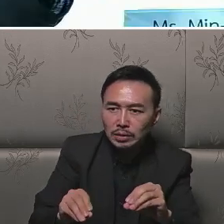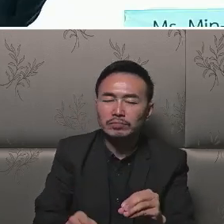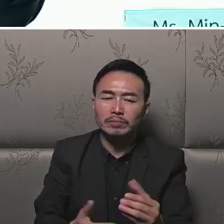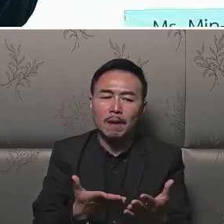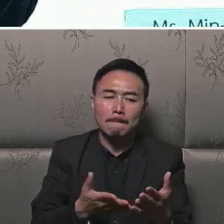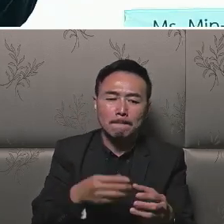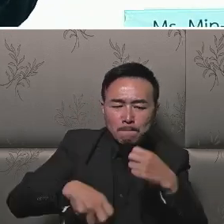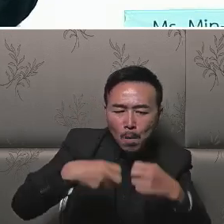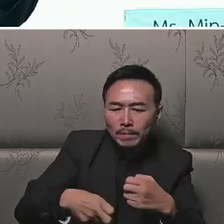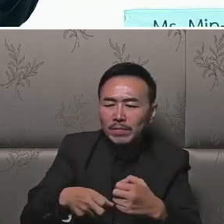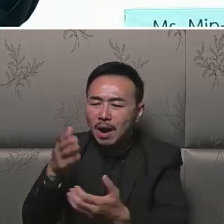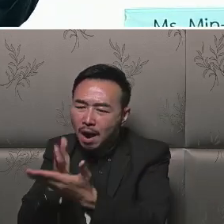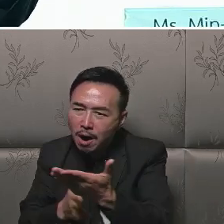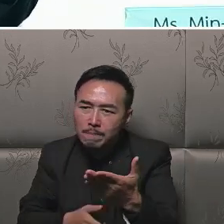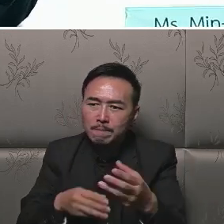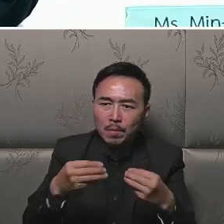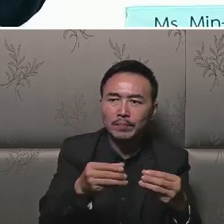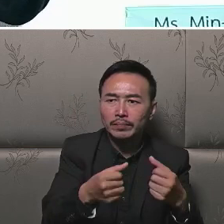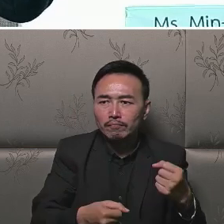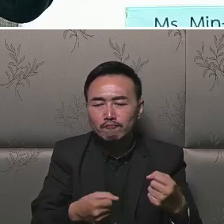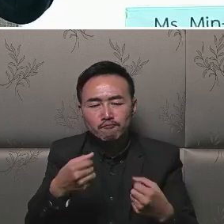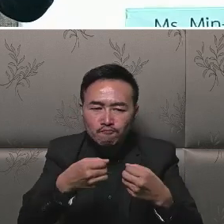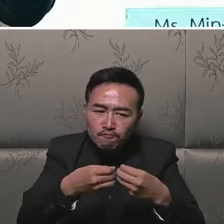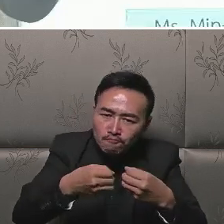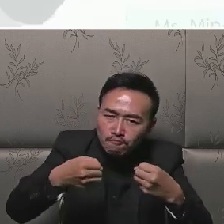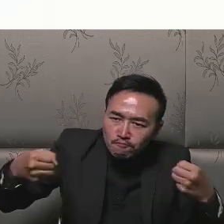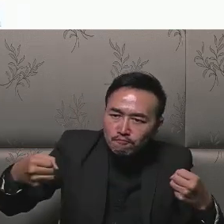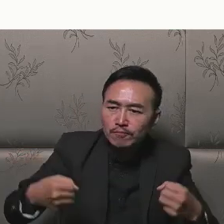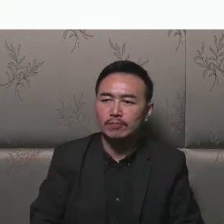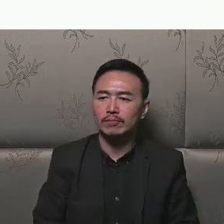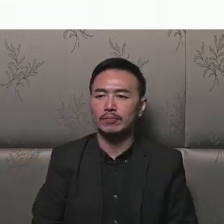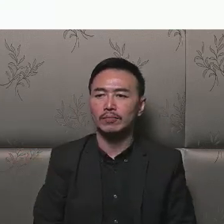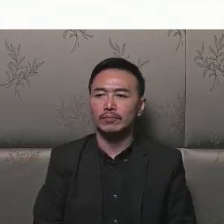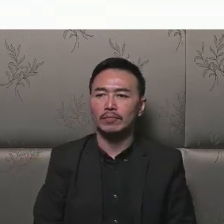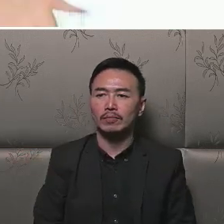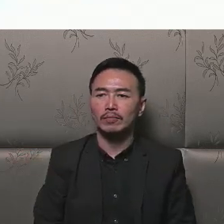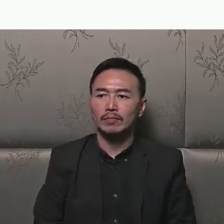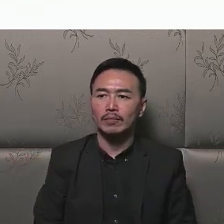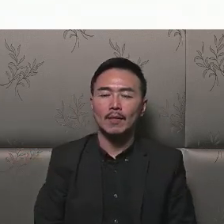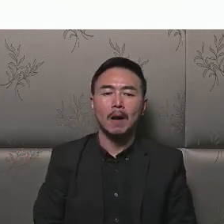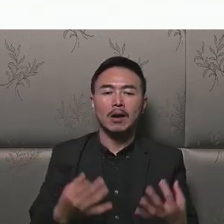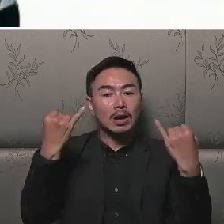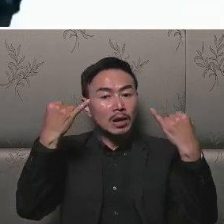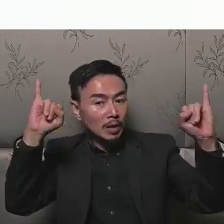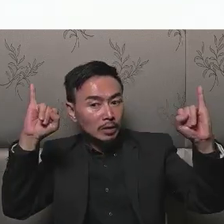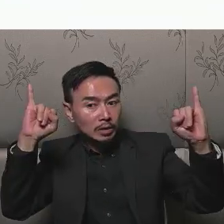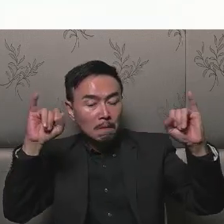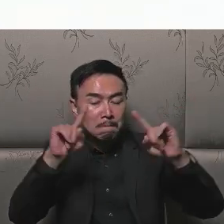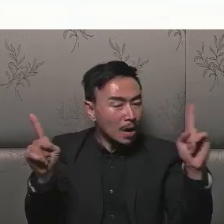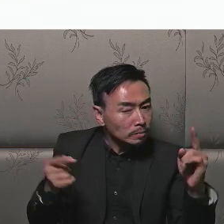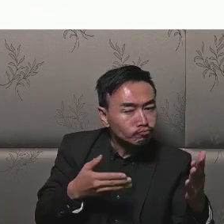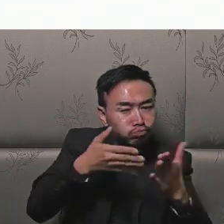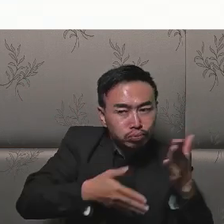certain group of people. Then I would say we will quickly try to adopt these people into